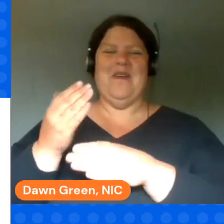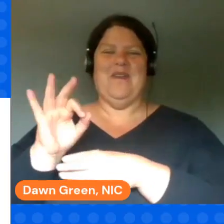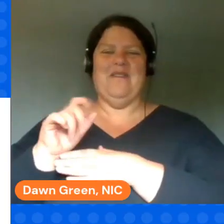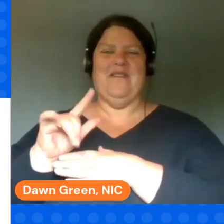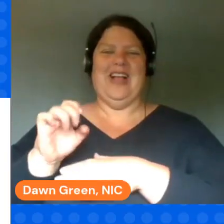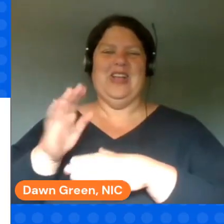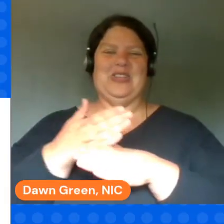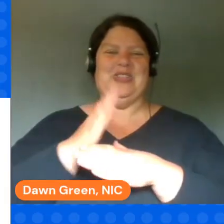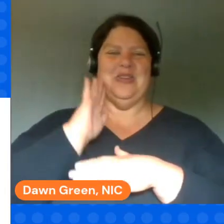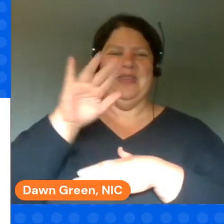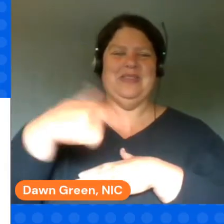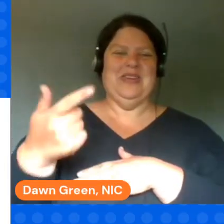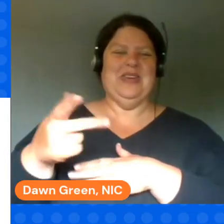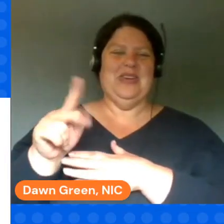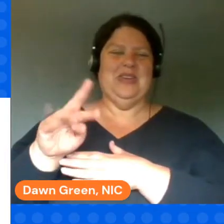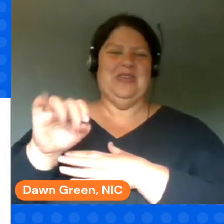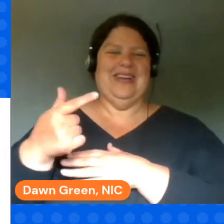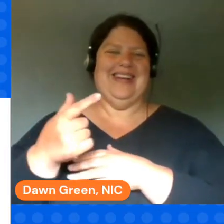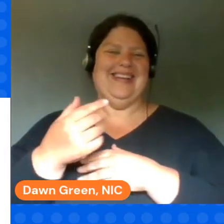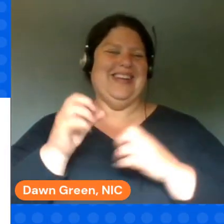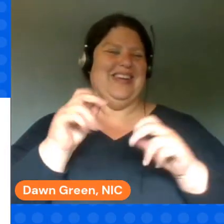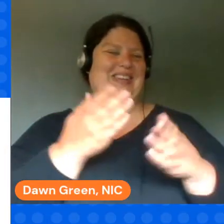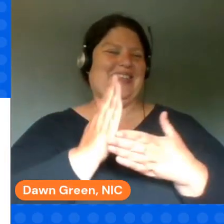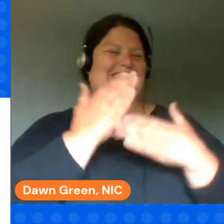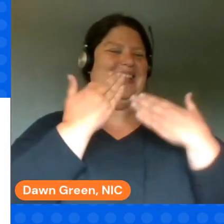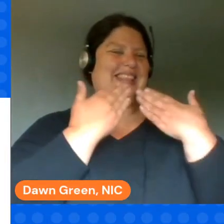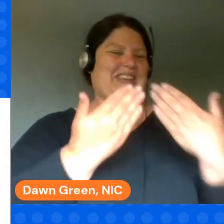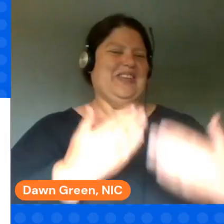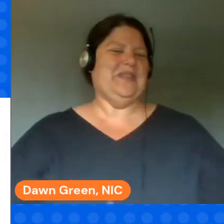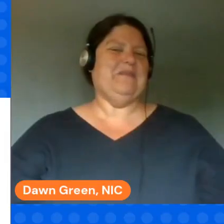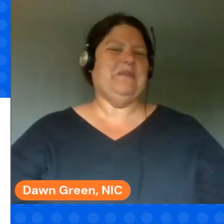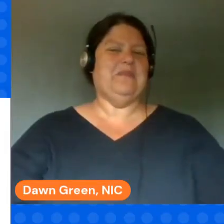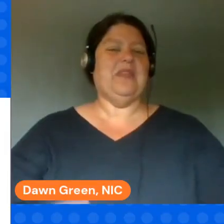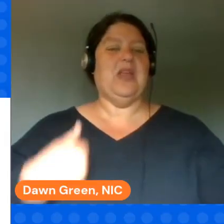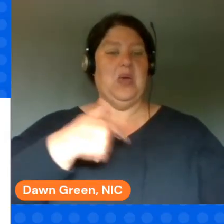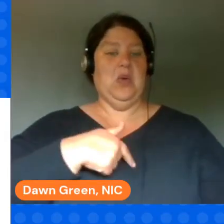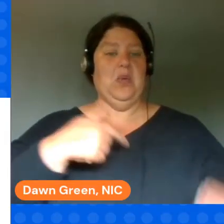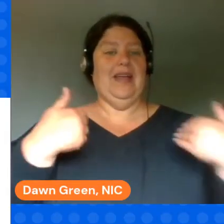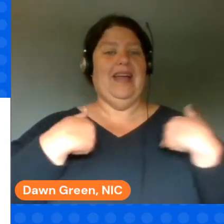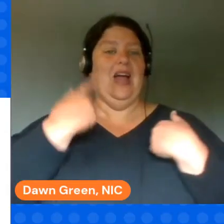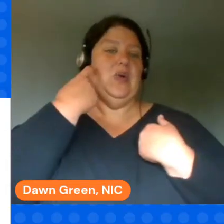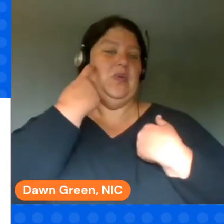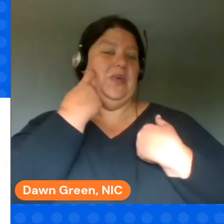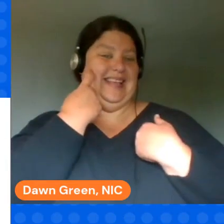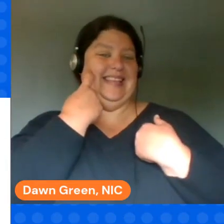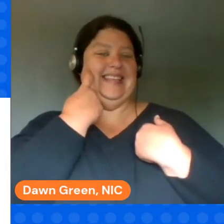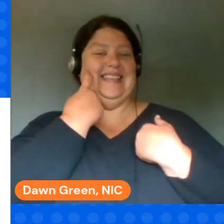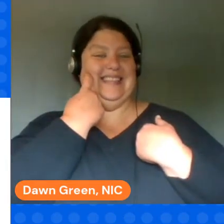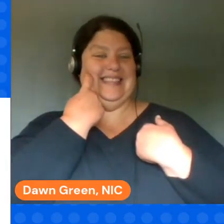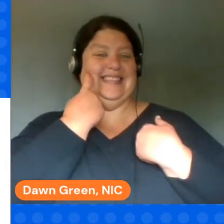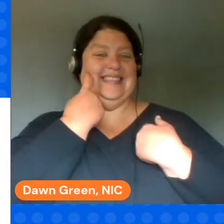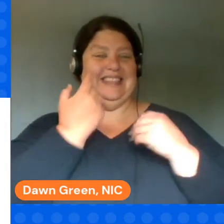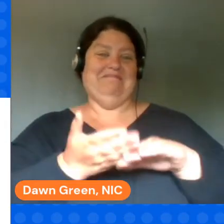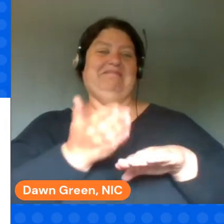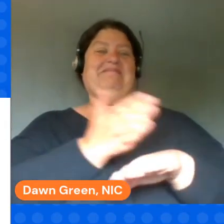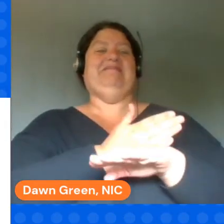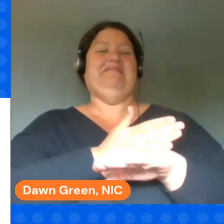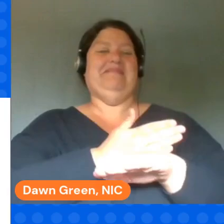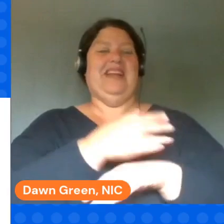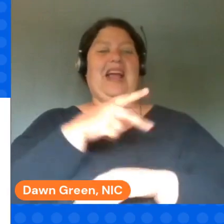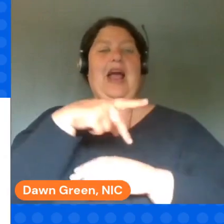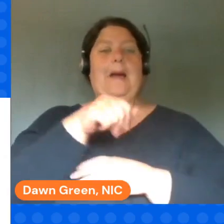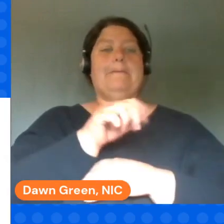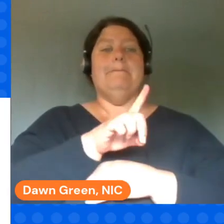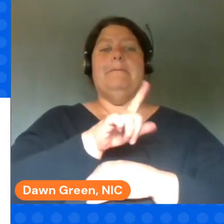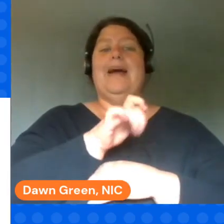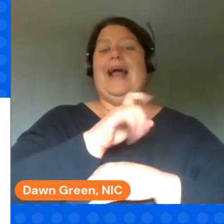to Craig. All right. Thanks, Teo. So we had a recent advancement in Padlet. And for those who aren't aware, Padlet is